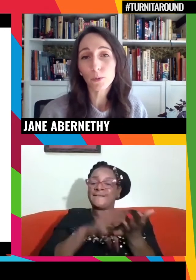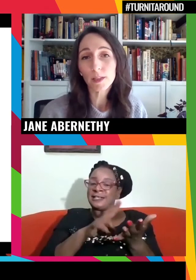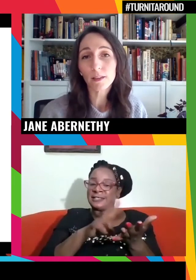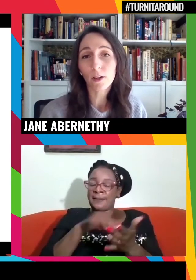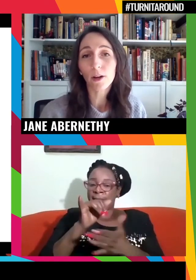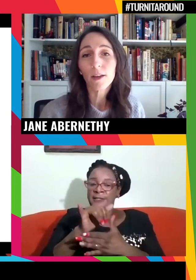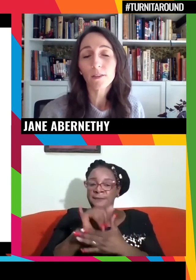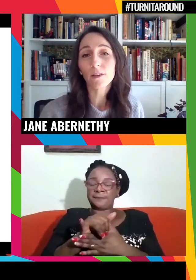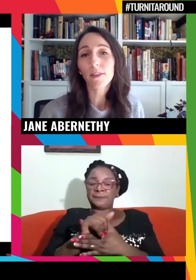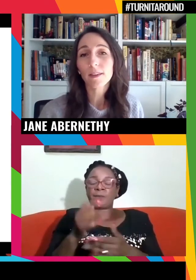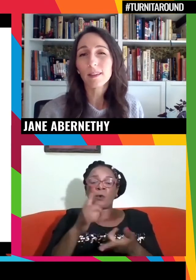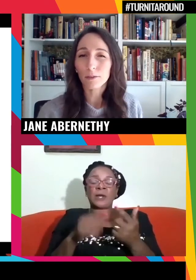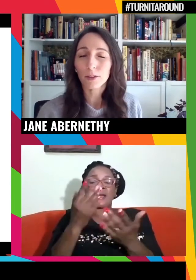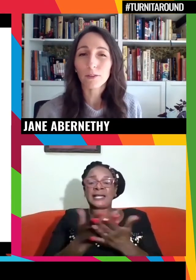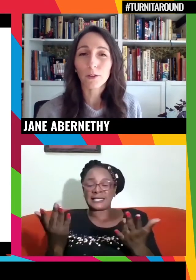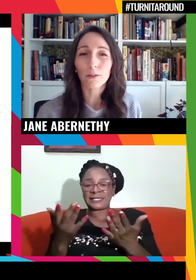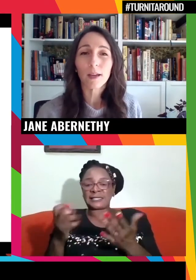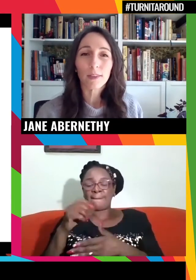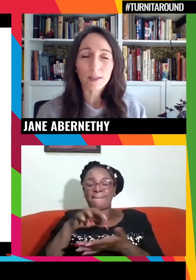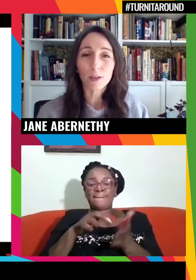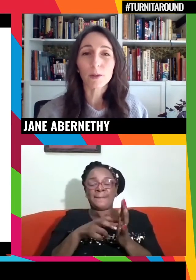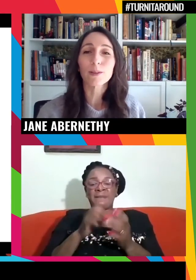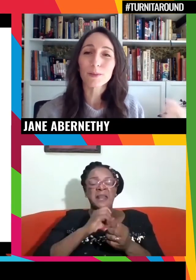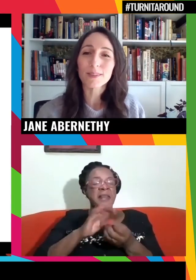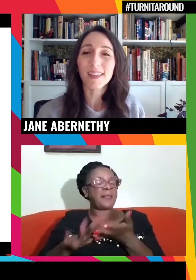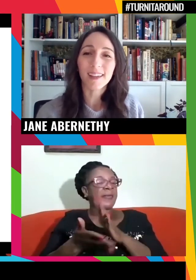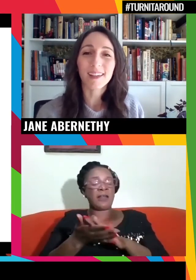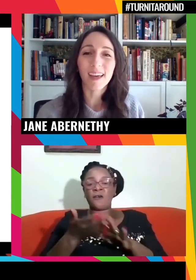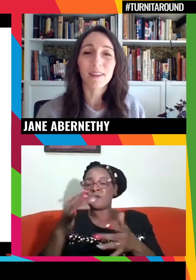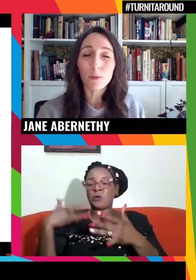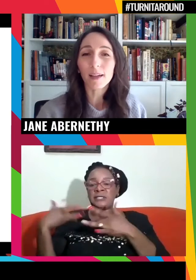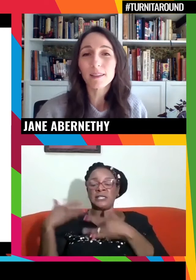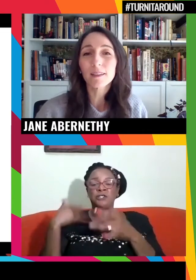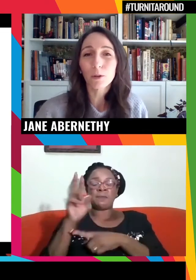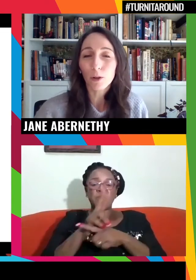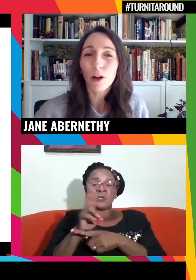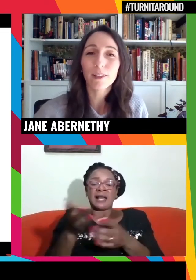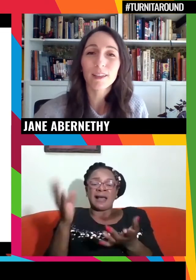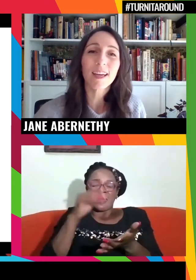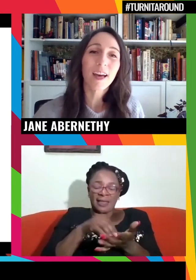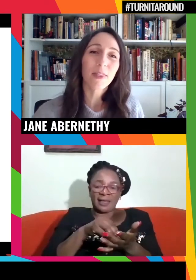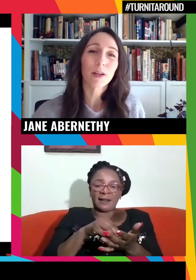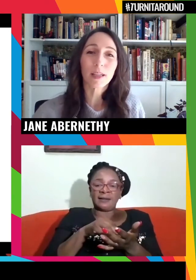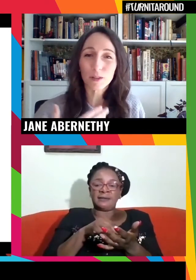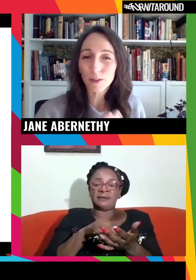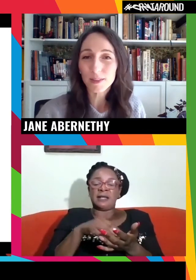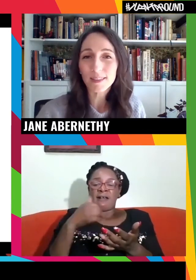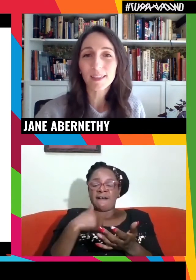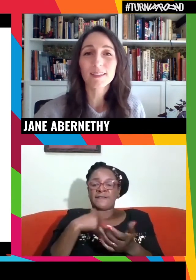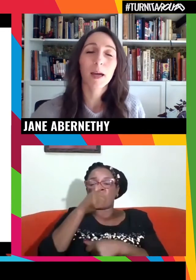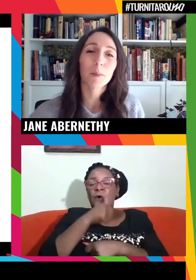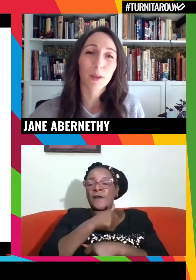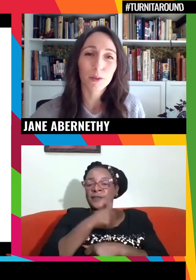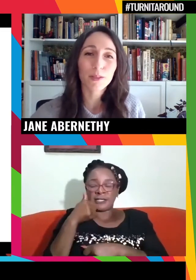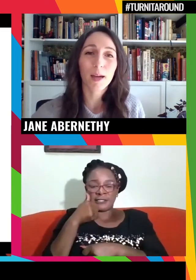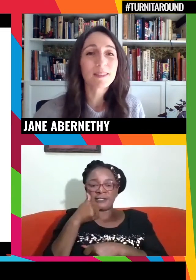what those ingredients are, so there's nothing that's of concern that's going to be reused again and again, that we're confident that when it gets reused a